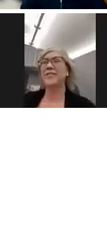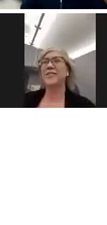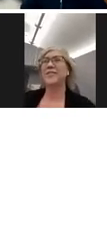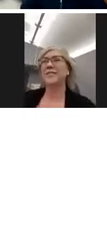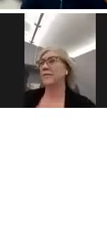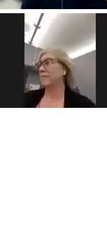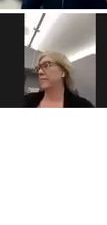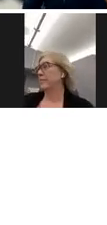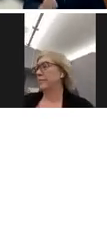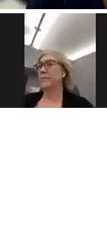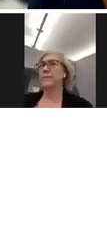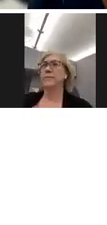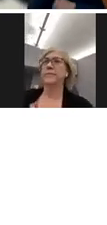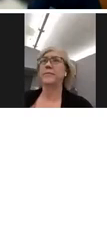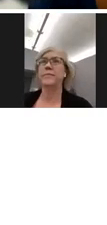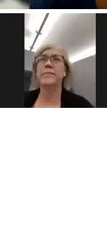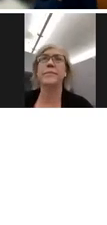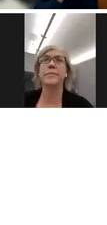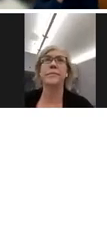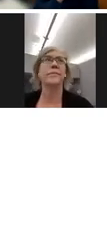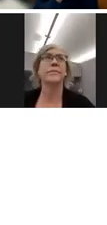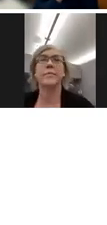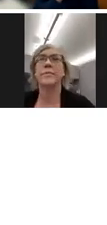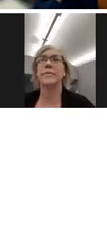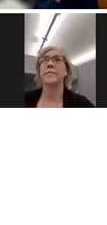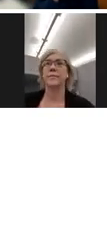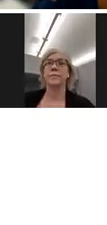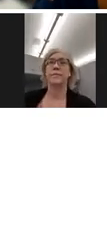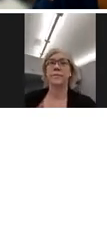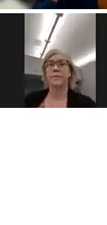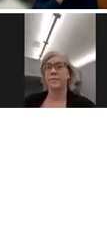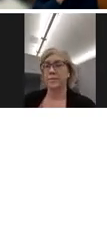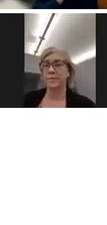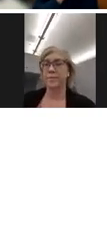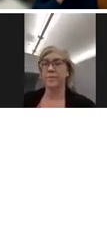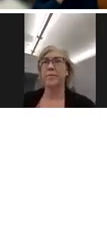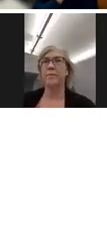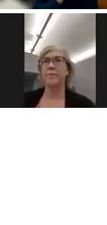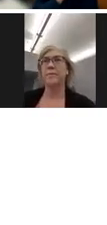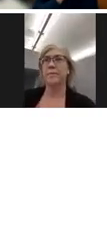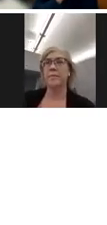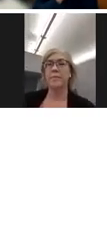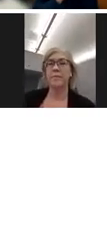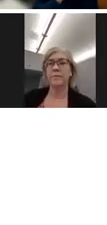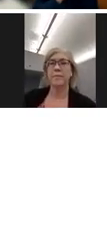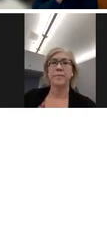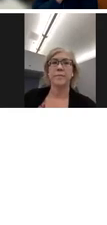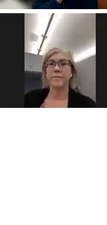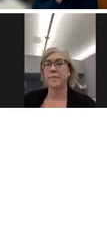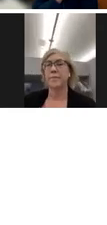Good morning, everyone. Terry Carpenter, Workforce Development Manager with SETA Sacramento Works, and we are delighted to be here with you this